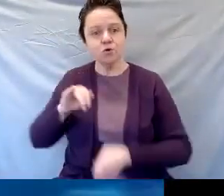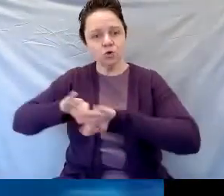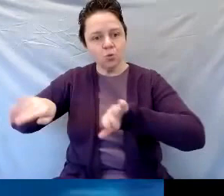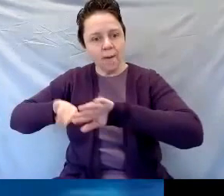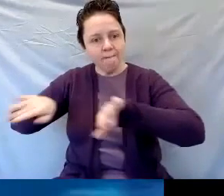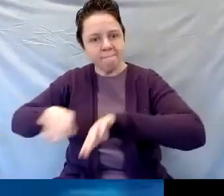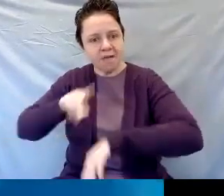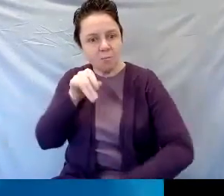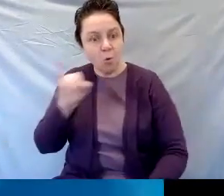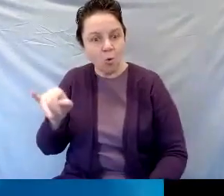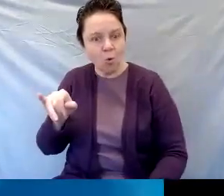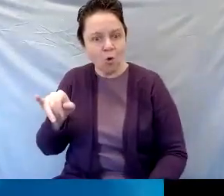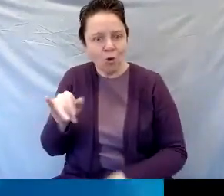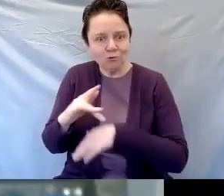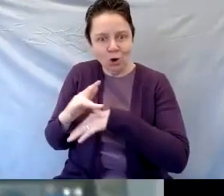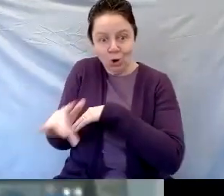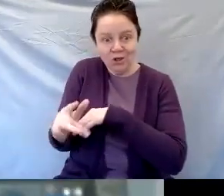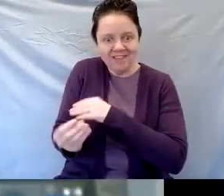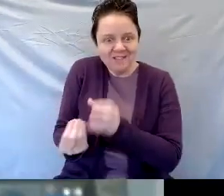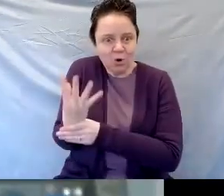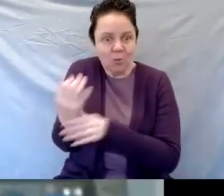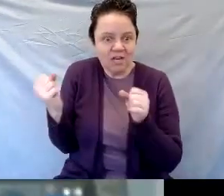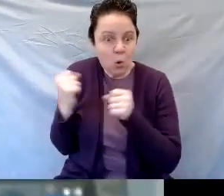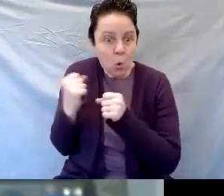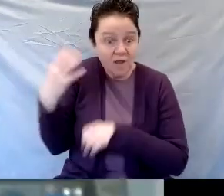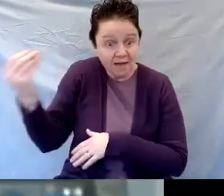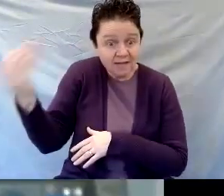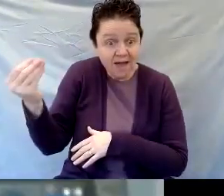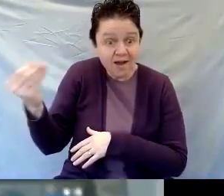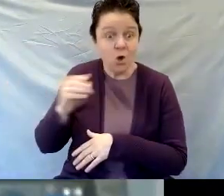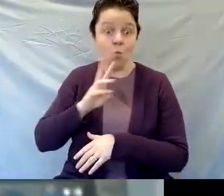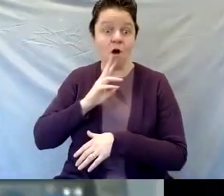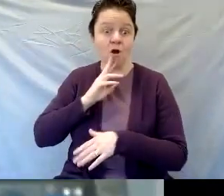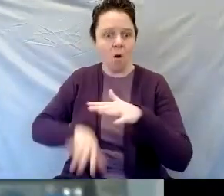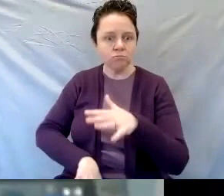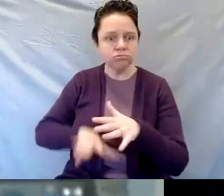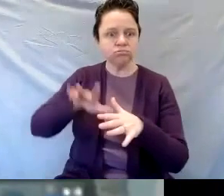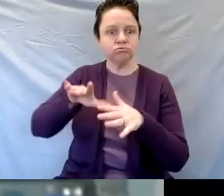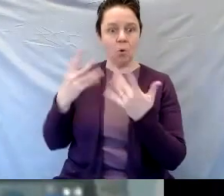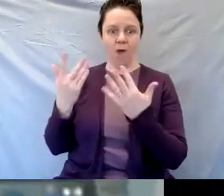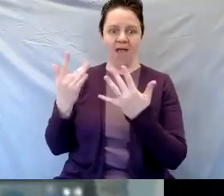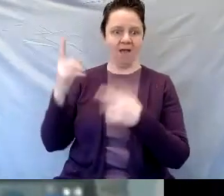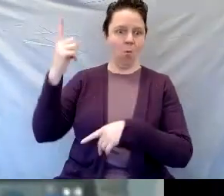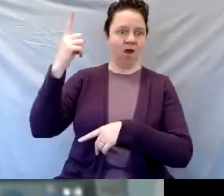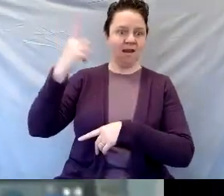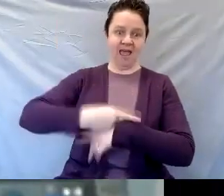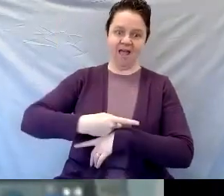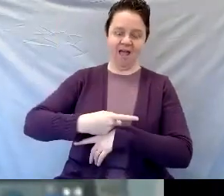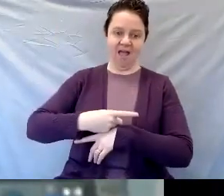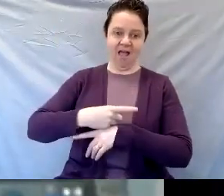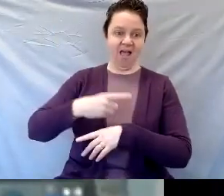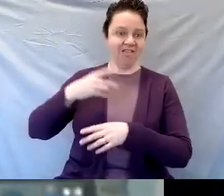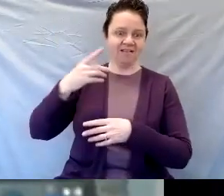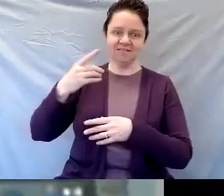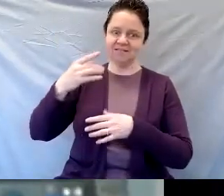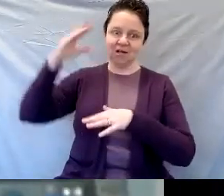you know this is true. So you fill up a pool and wait a day, the sun's been shining on it, you jump into the pool